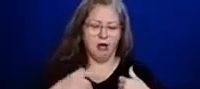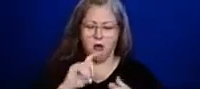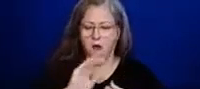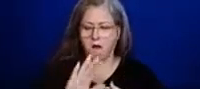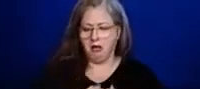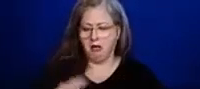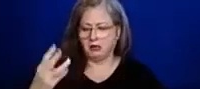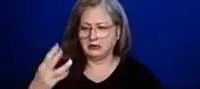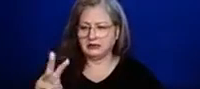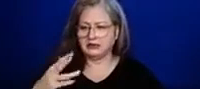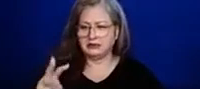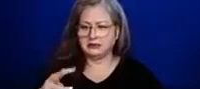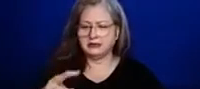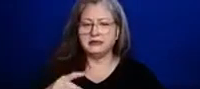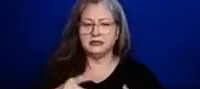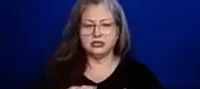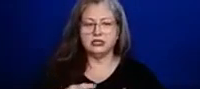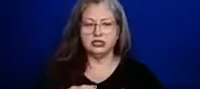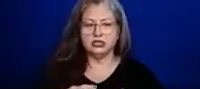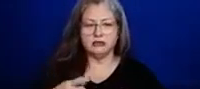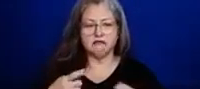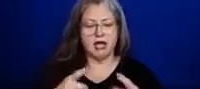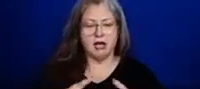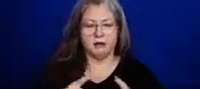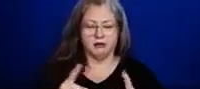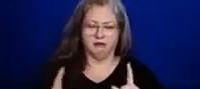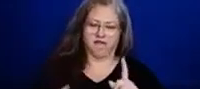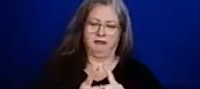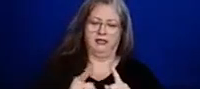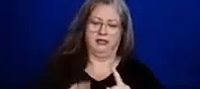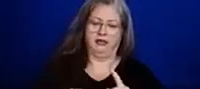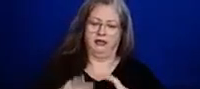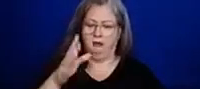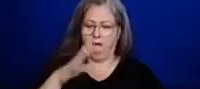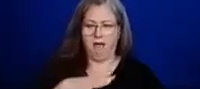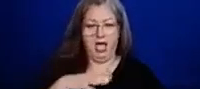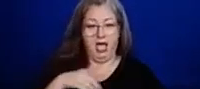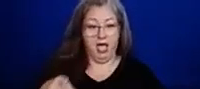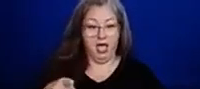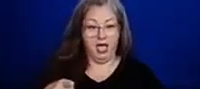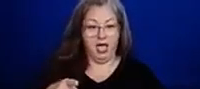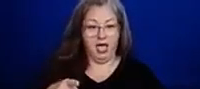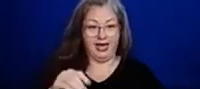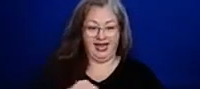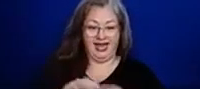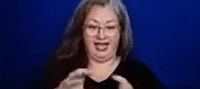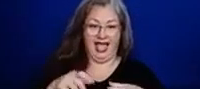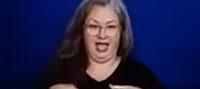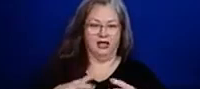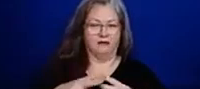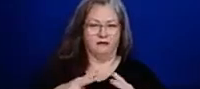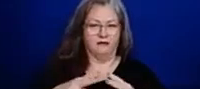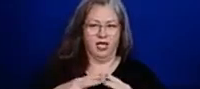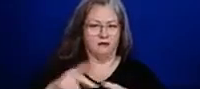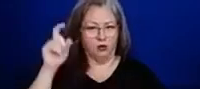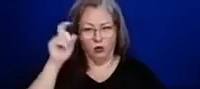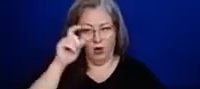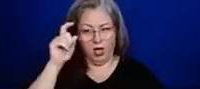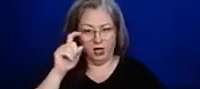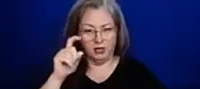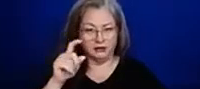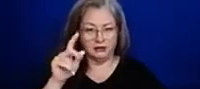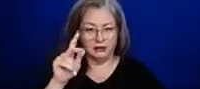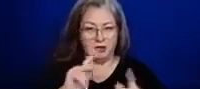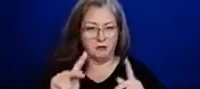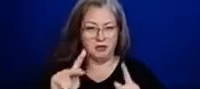old, she was confronted with the most wise men in the colonia, and nobody could